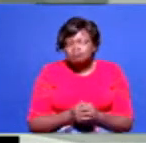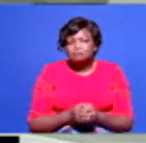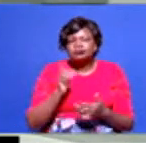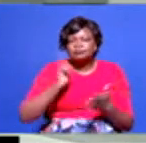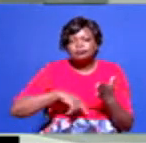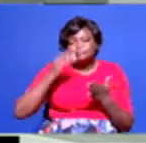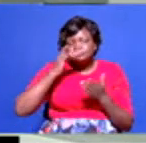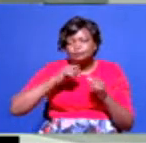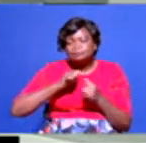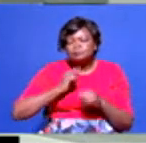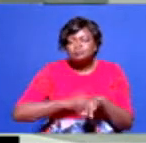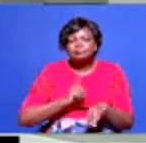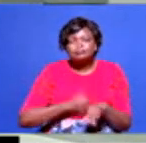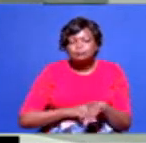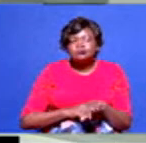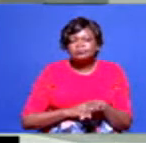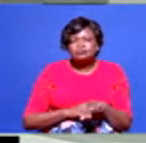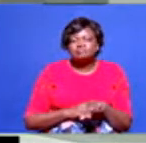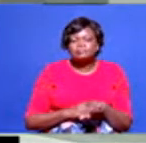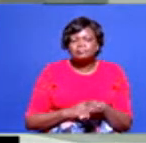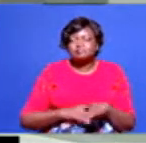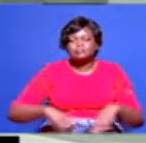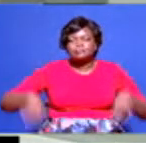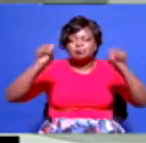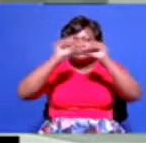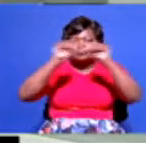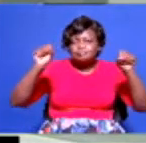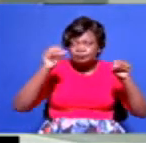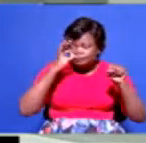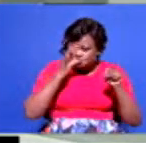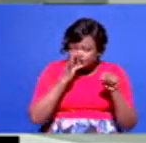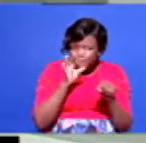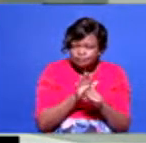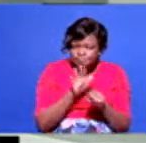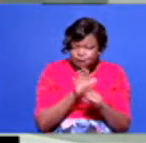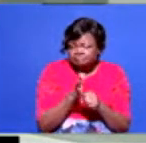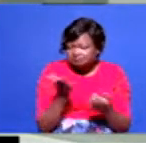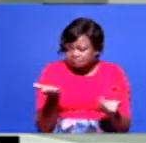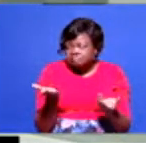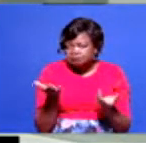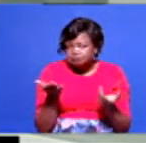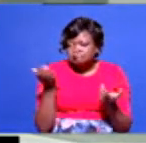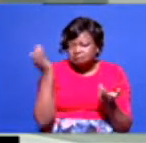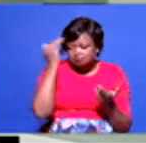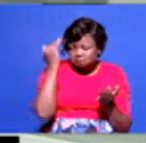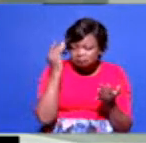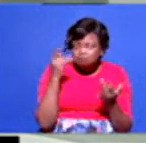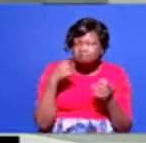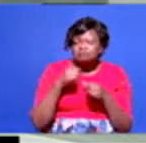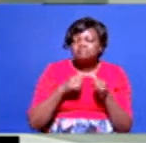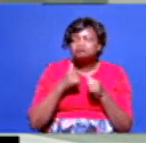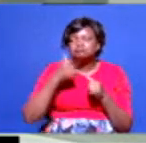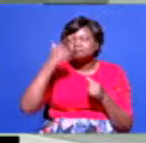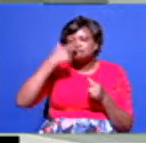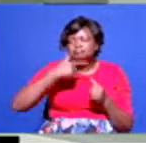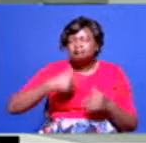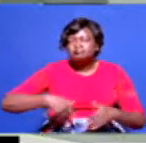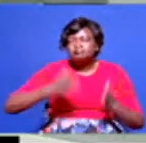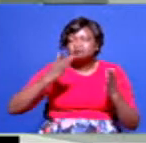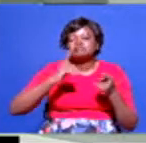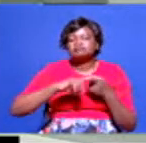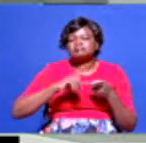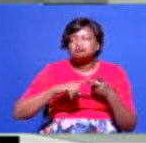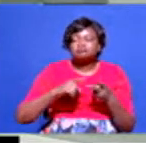about the times of the late President Mwai Kibaki. A lot remember the thicker superhighway, a lot remember him as an economist. And